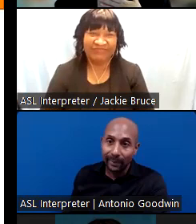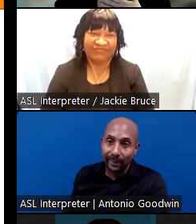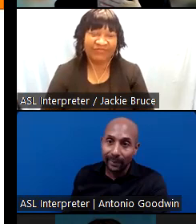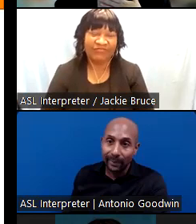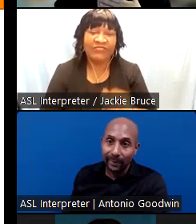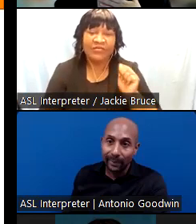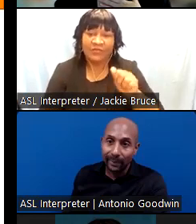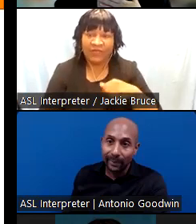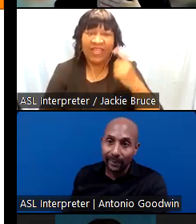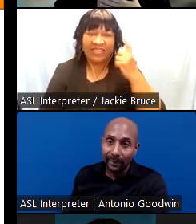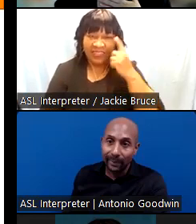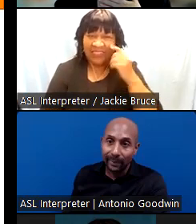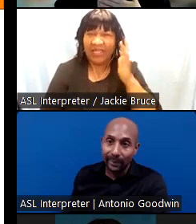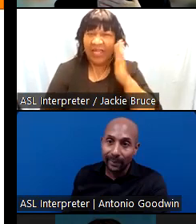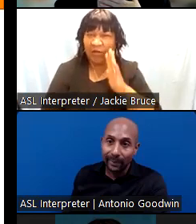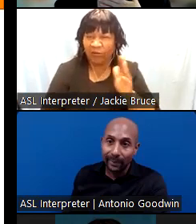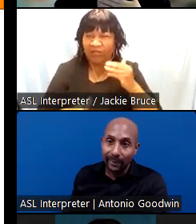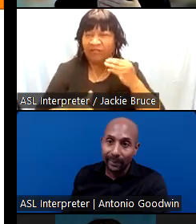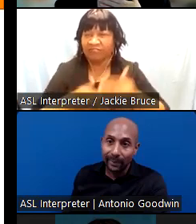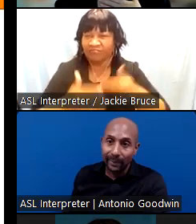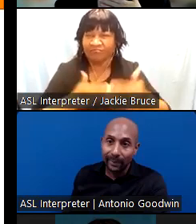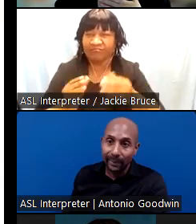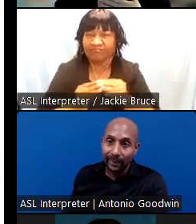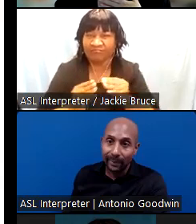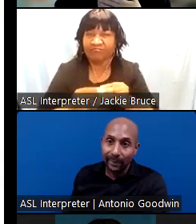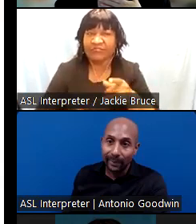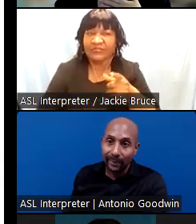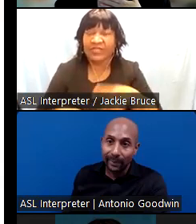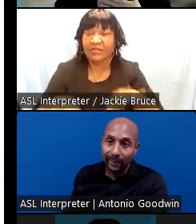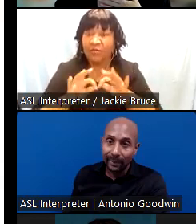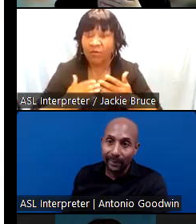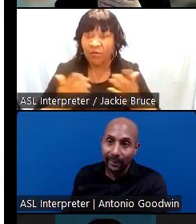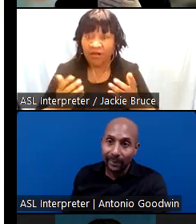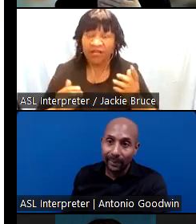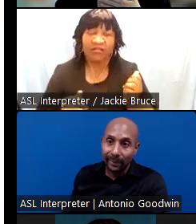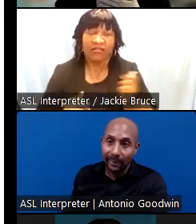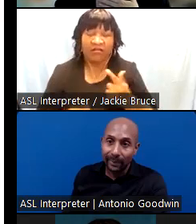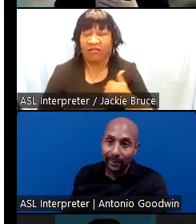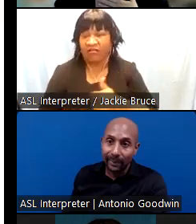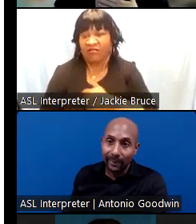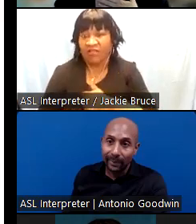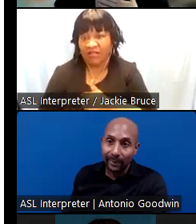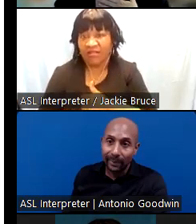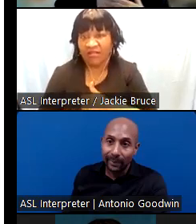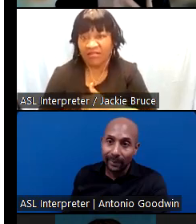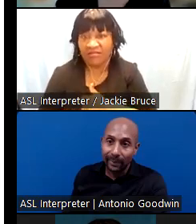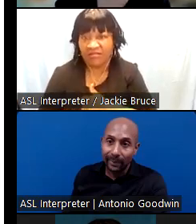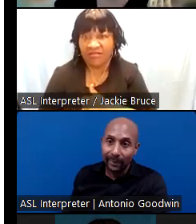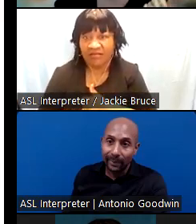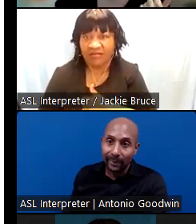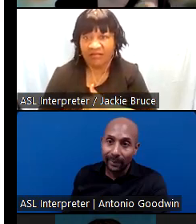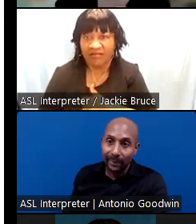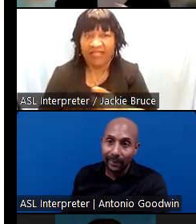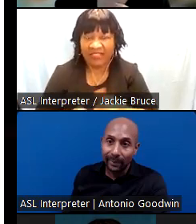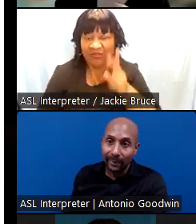Yeah, I think I'm just going to skip these and just say, you know, the biggest thing is that we are, that as